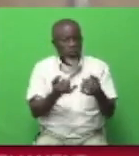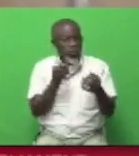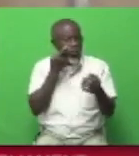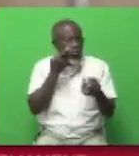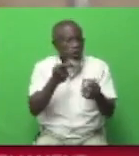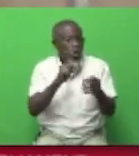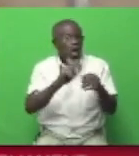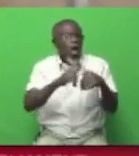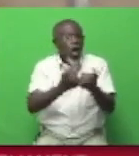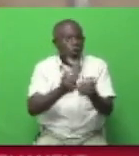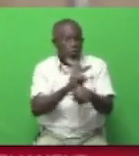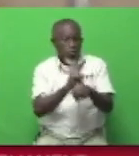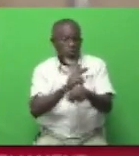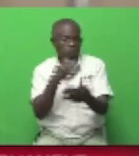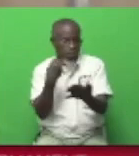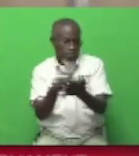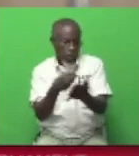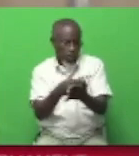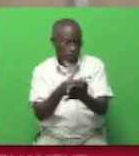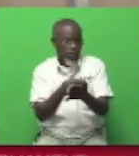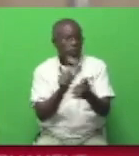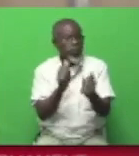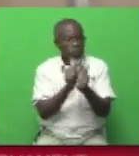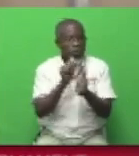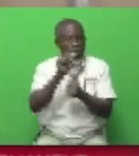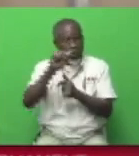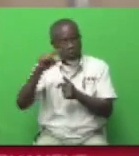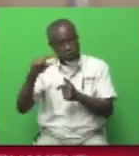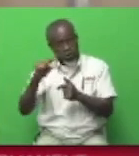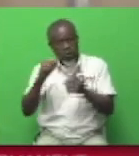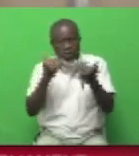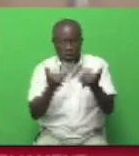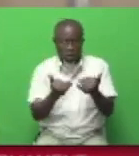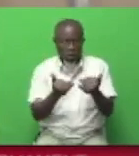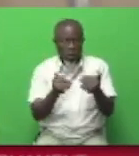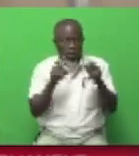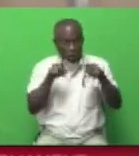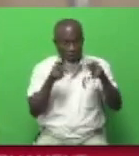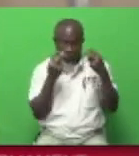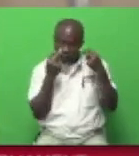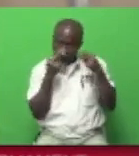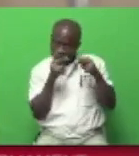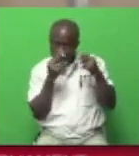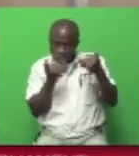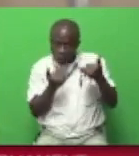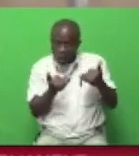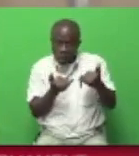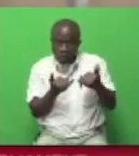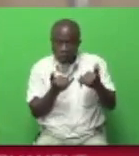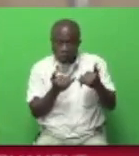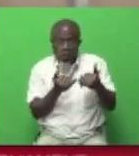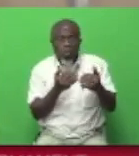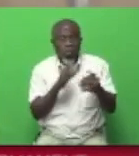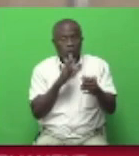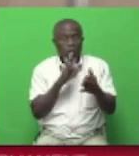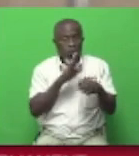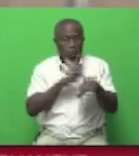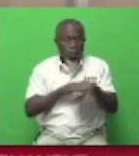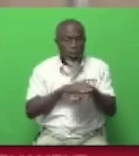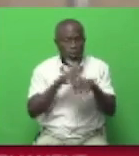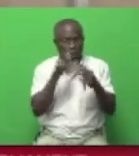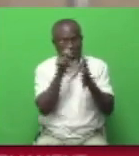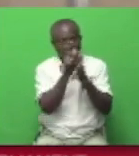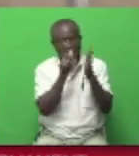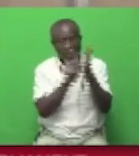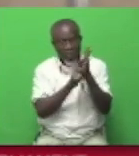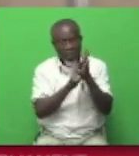in the office of the AG side. If I may now turn to the office, the Ministry of Legal Affairs side. On